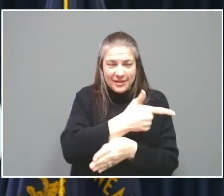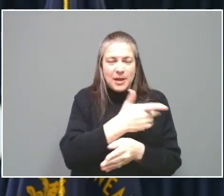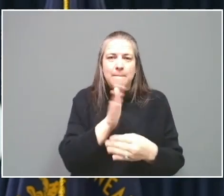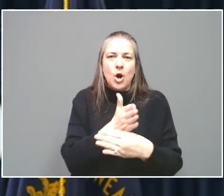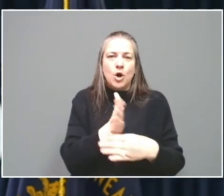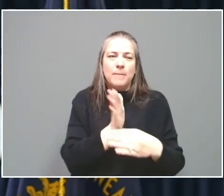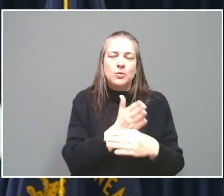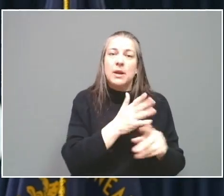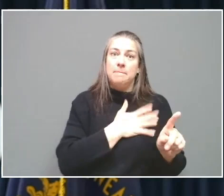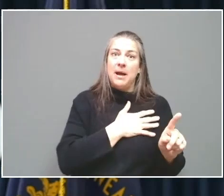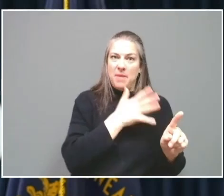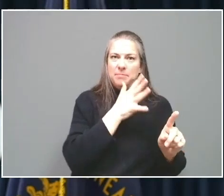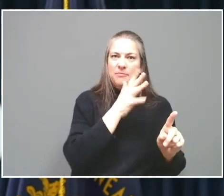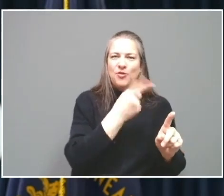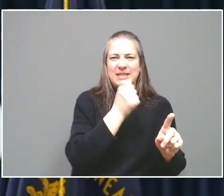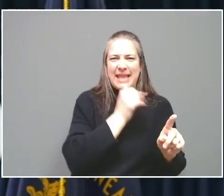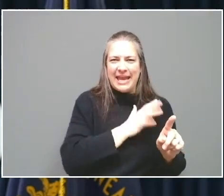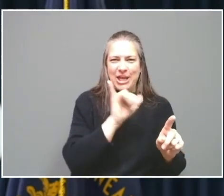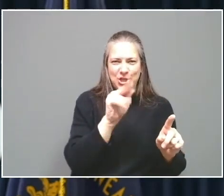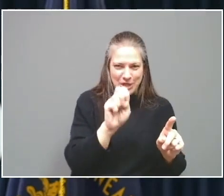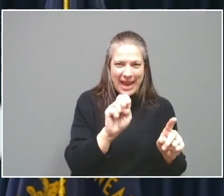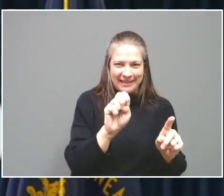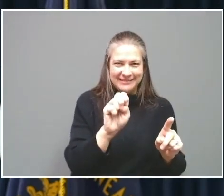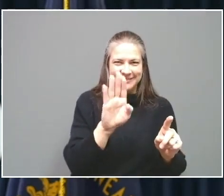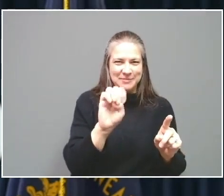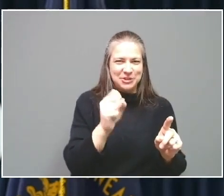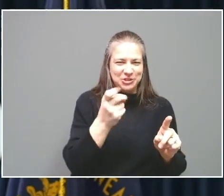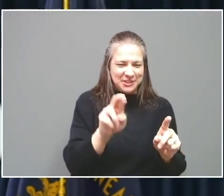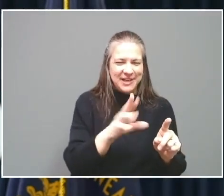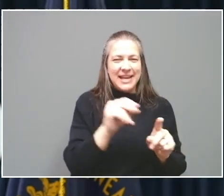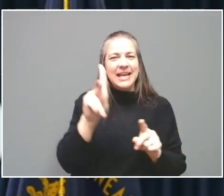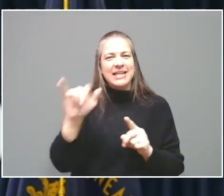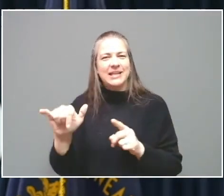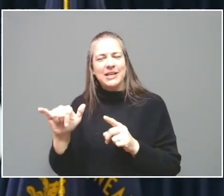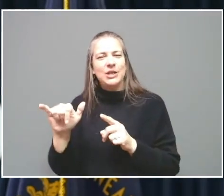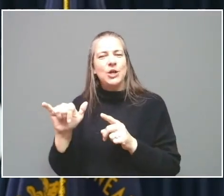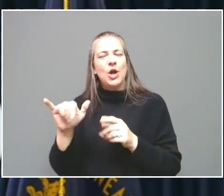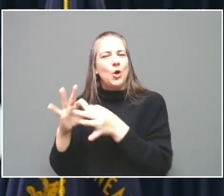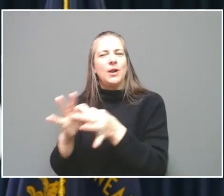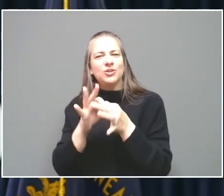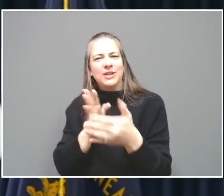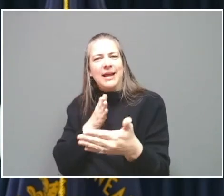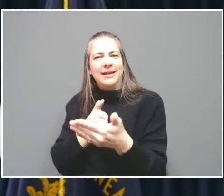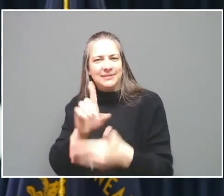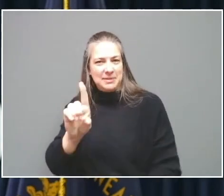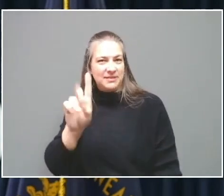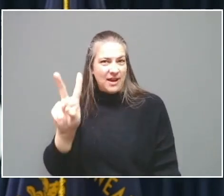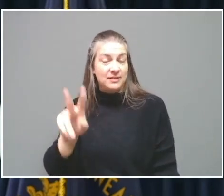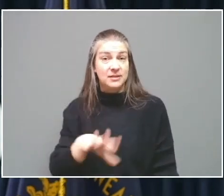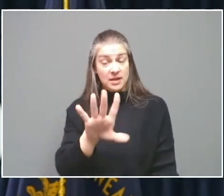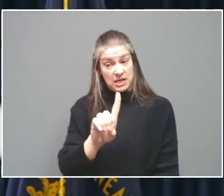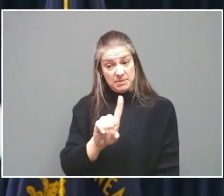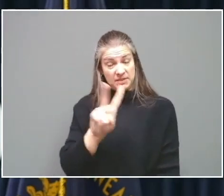Beshear, and then First Lady Jane Beshear, and the Kentucky Coalition Against Domestic Violence. Domestic violence survivors